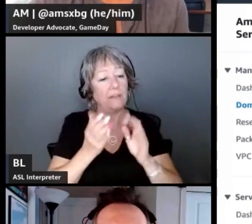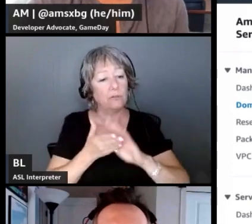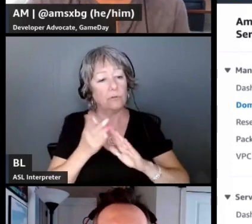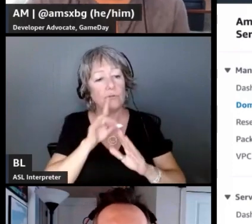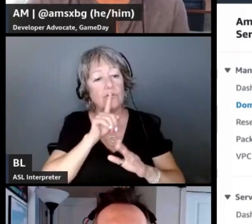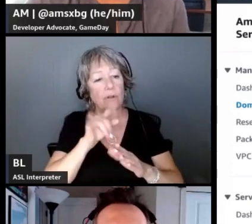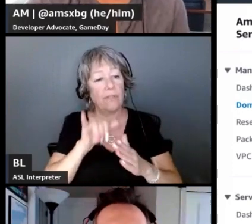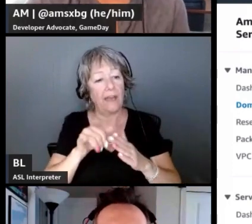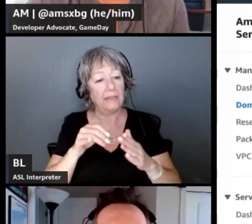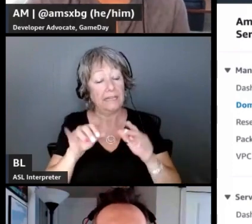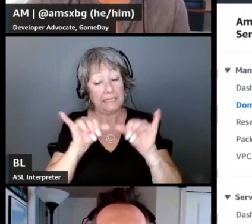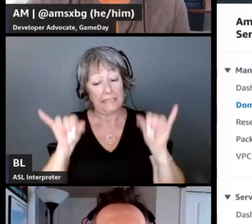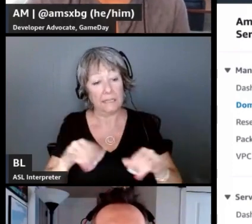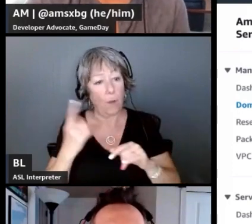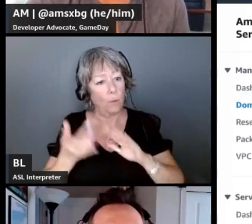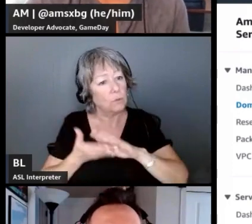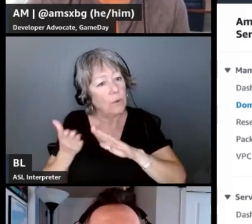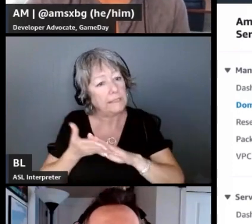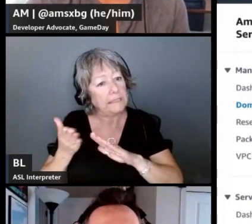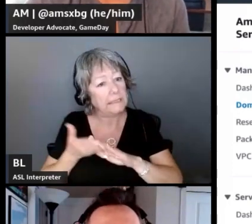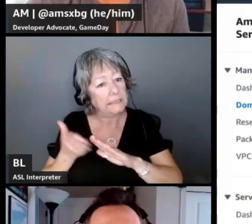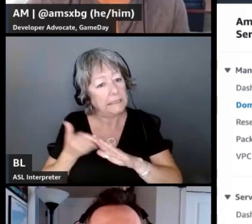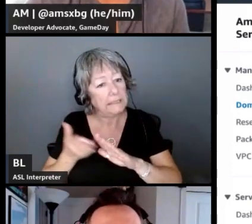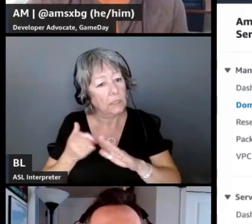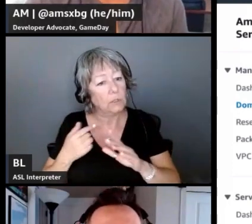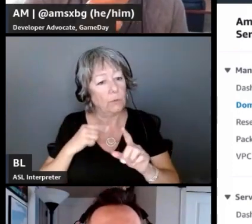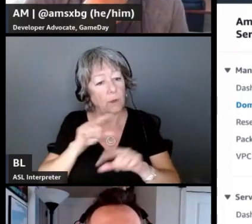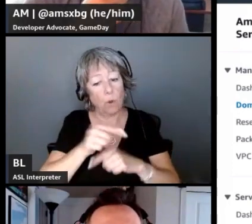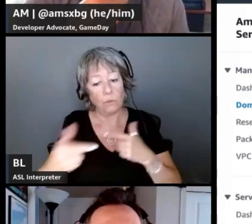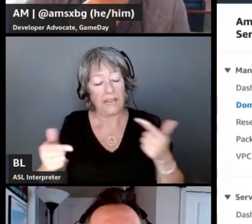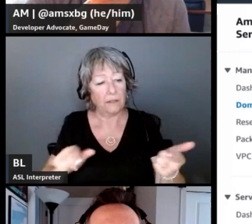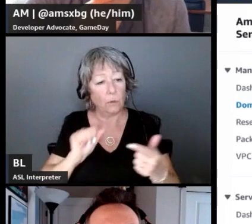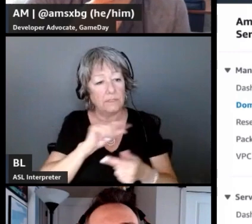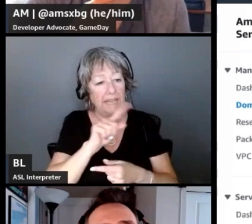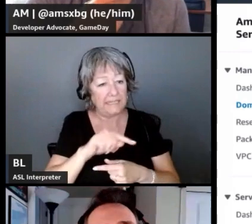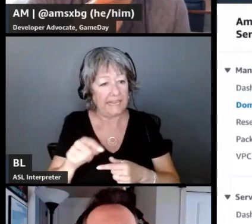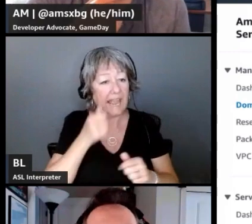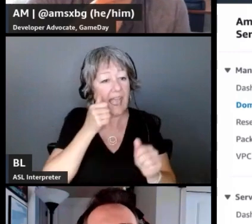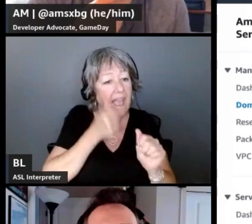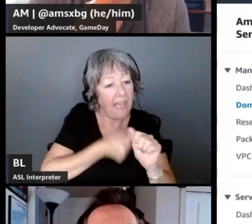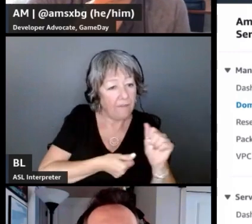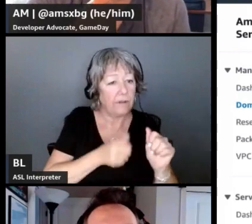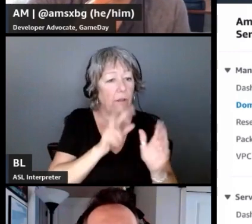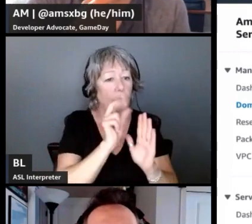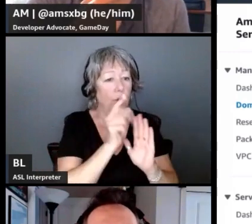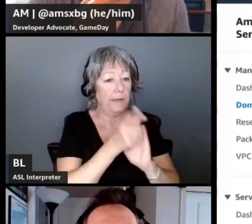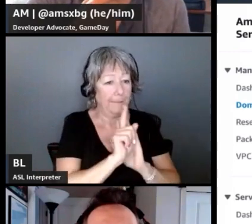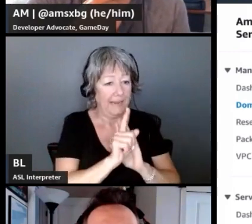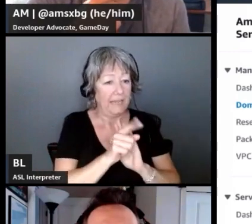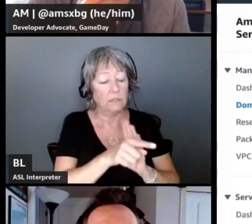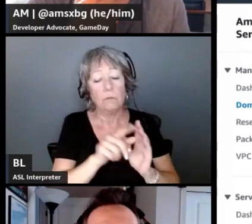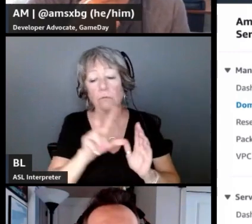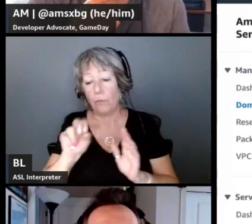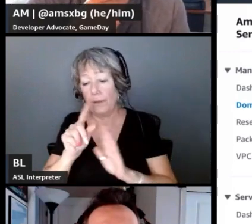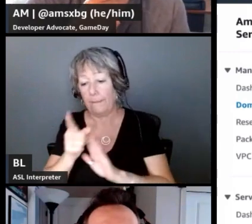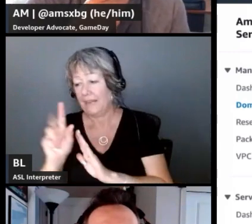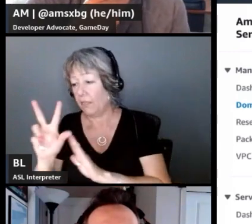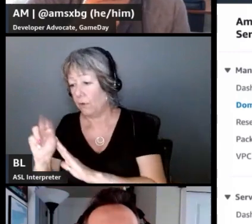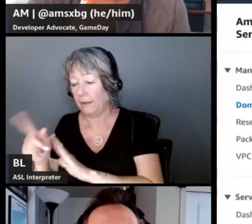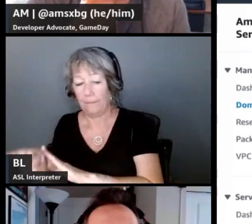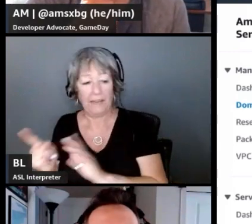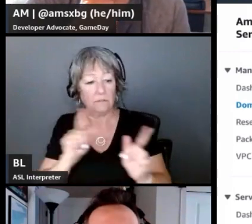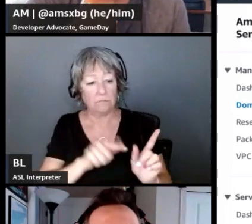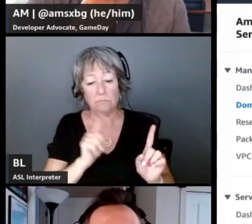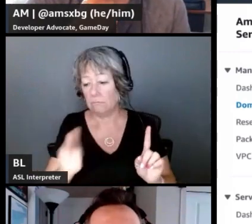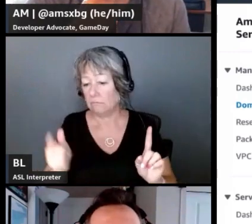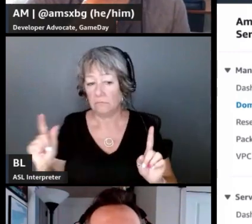the standby system works. So we rotate the AZ which is in standby every 30 minutes. This also ensures that your search caches, etc., are well maintained and your